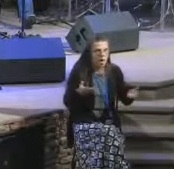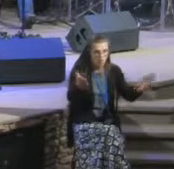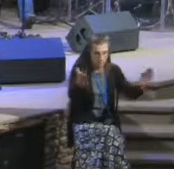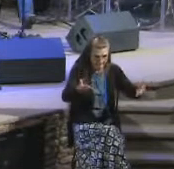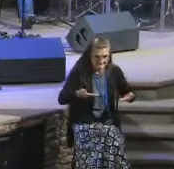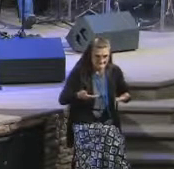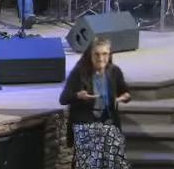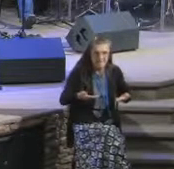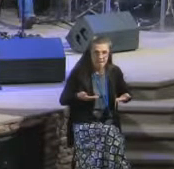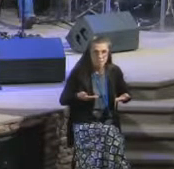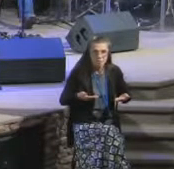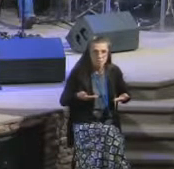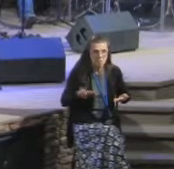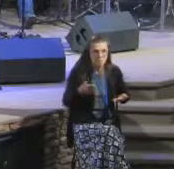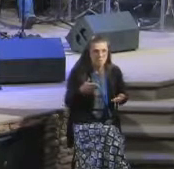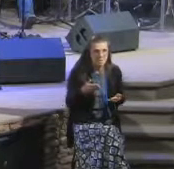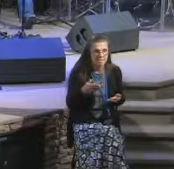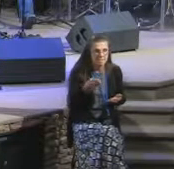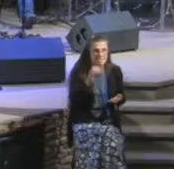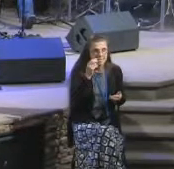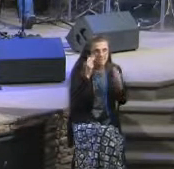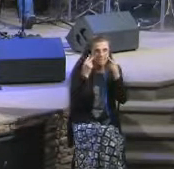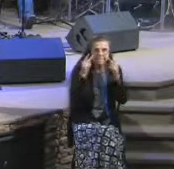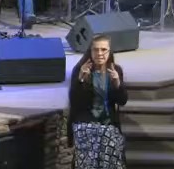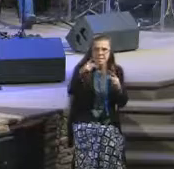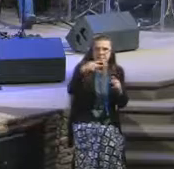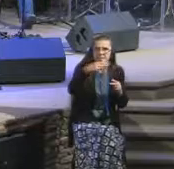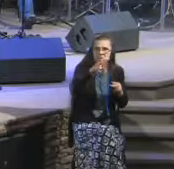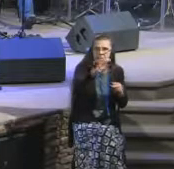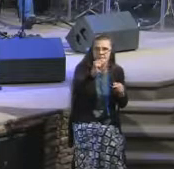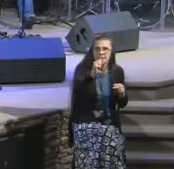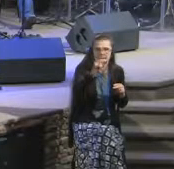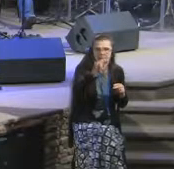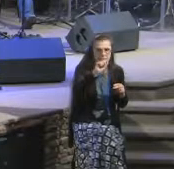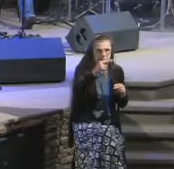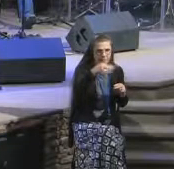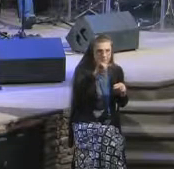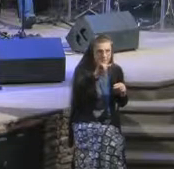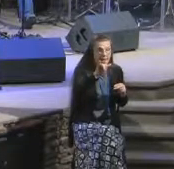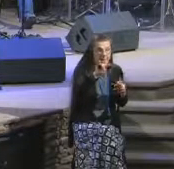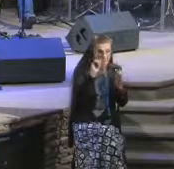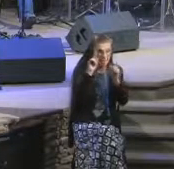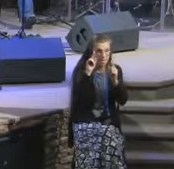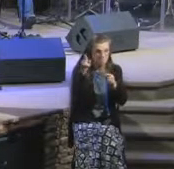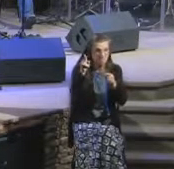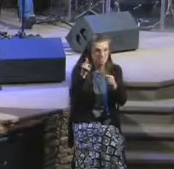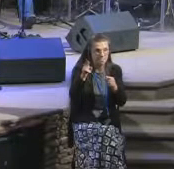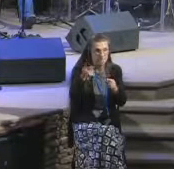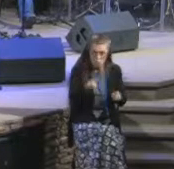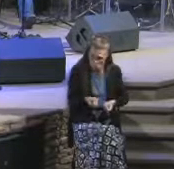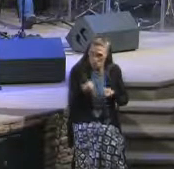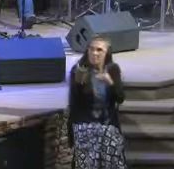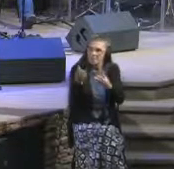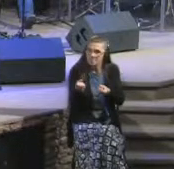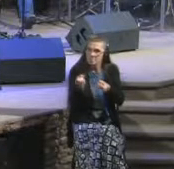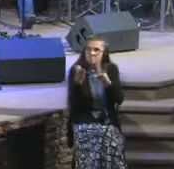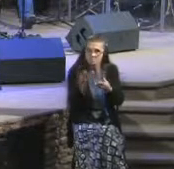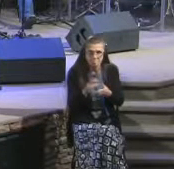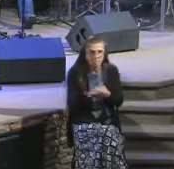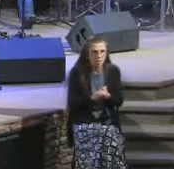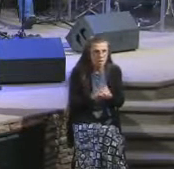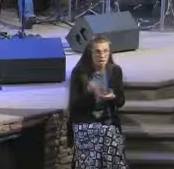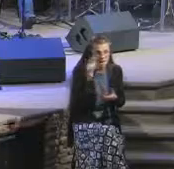see our church administrator, Sister Kathy Hull. And you can give towards this if you'd like to. They're going. We're going to